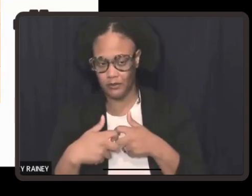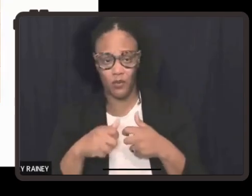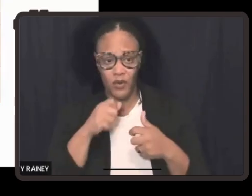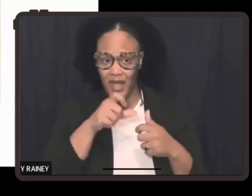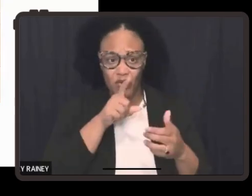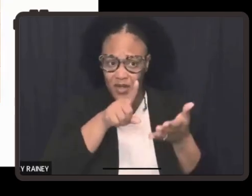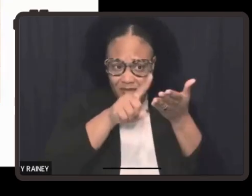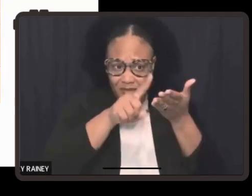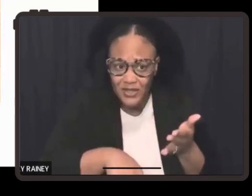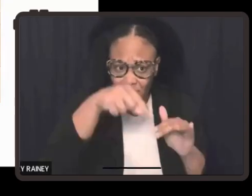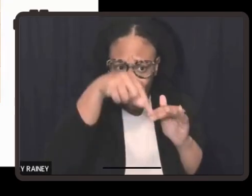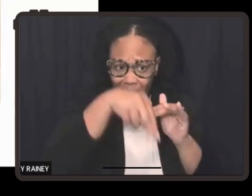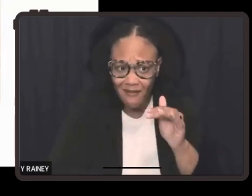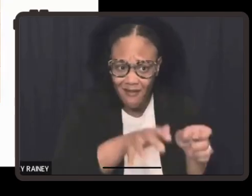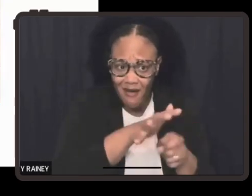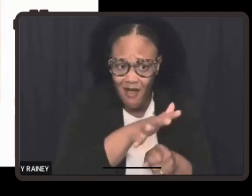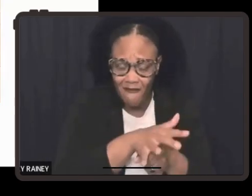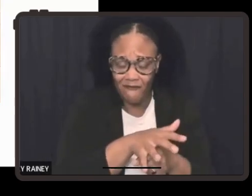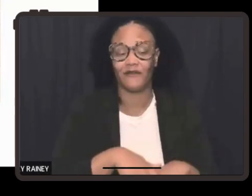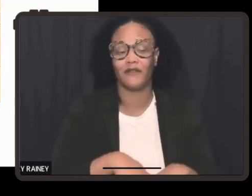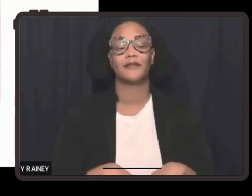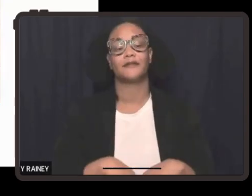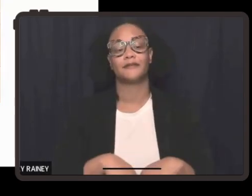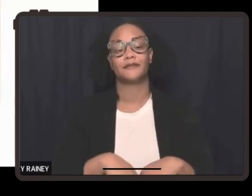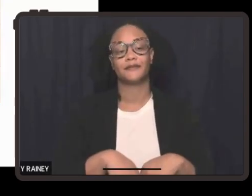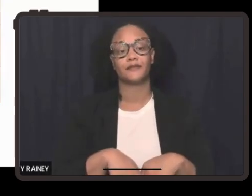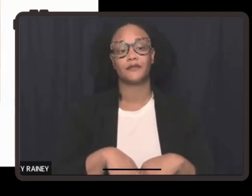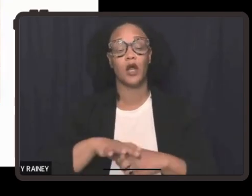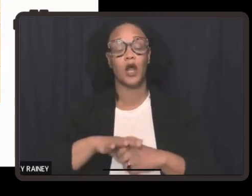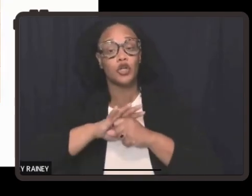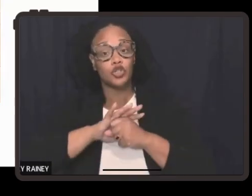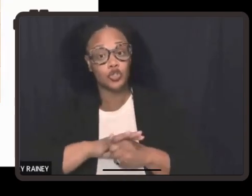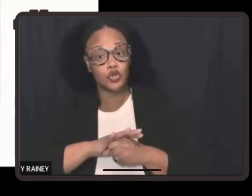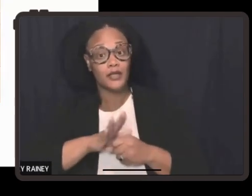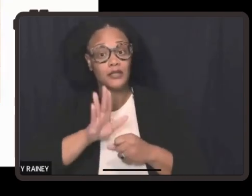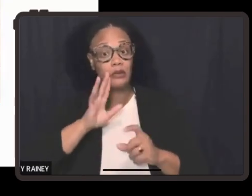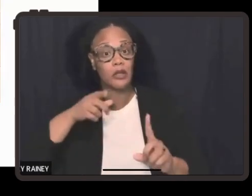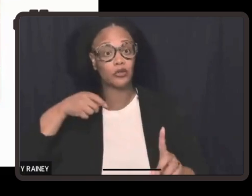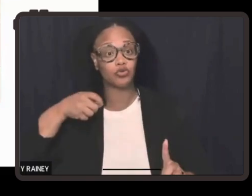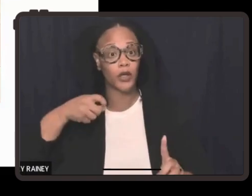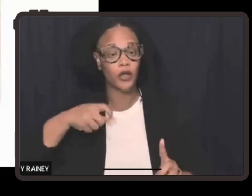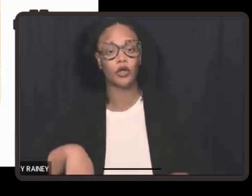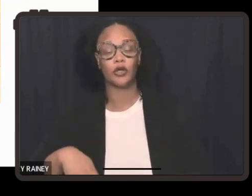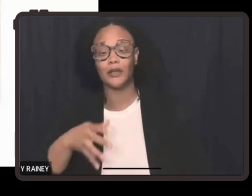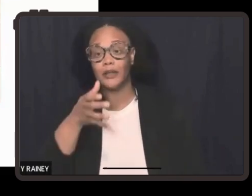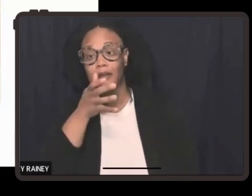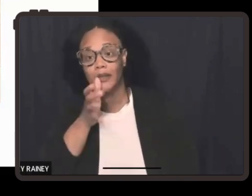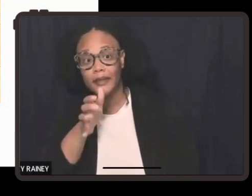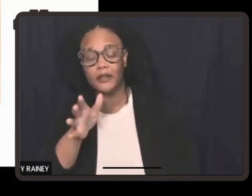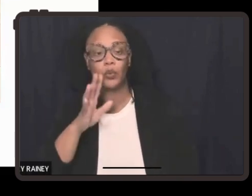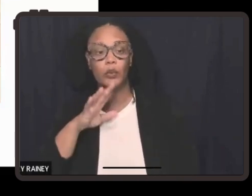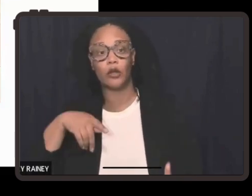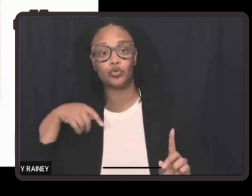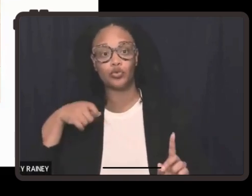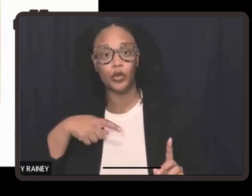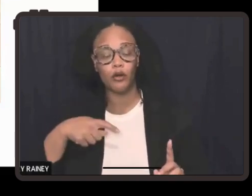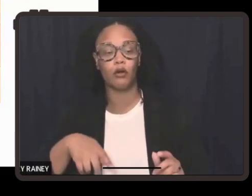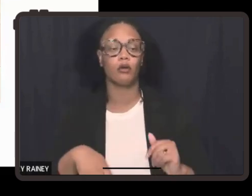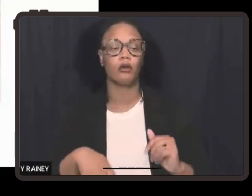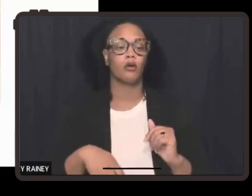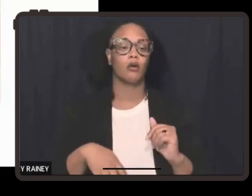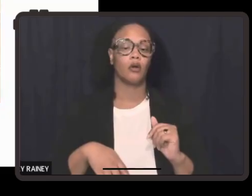So stress seems to trigger it, heat seems to trigger it. So looking at triggering, a bit like your migraine. So looking